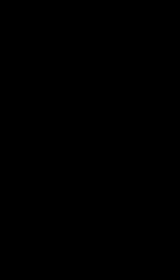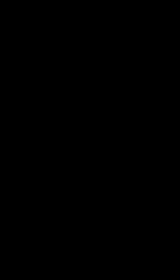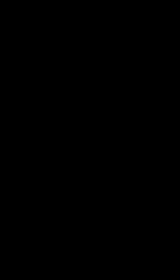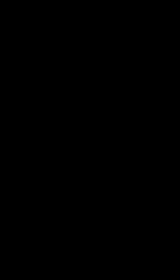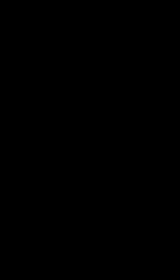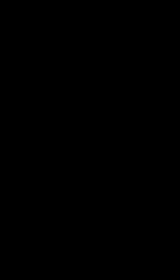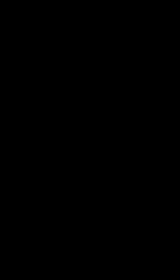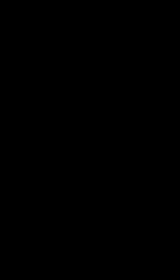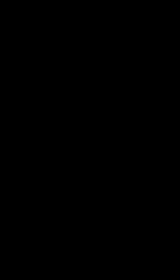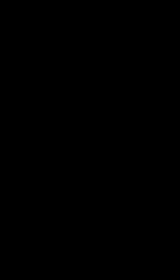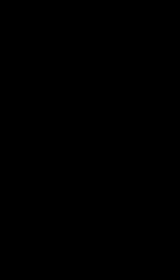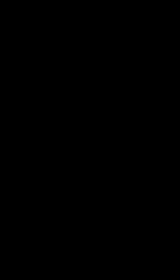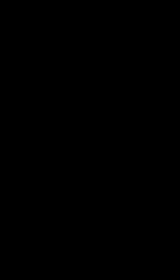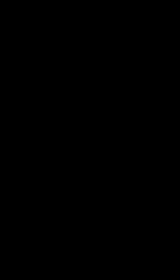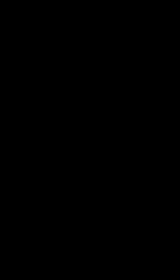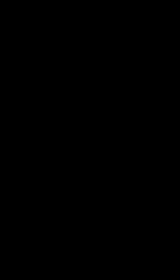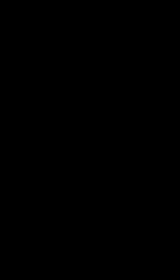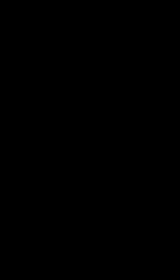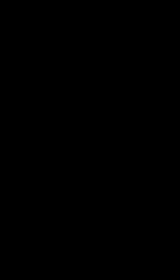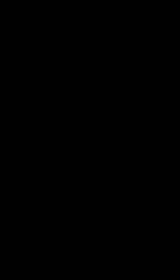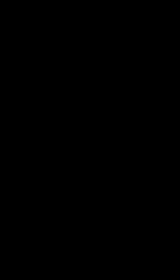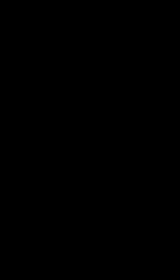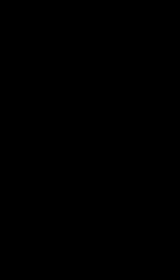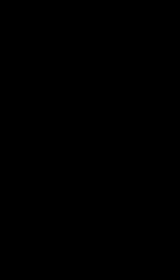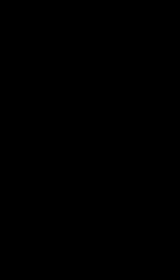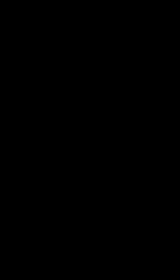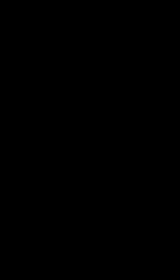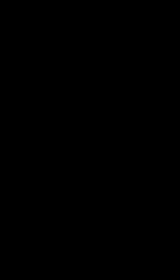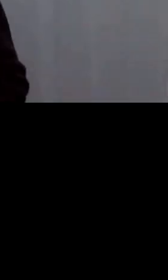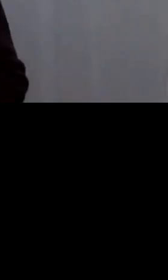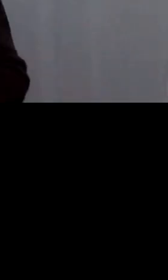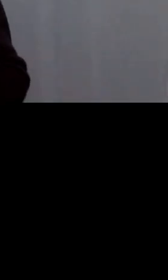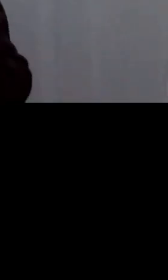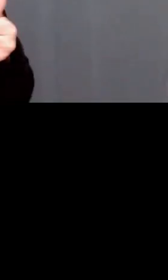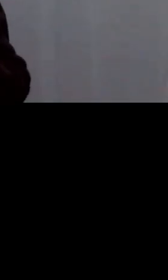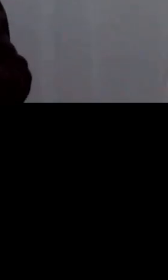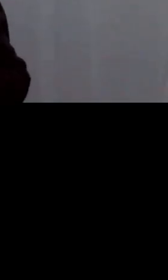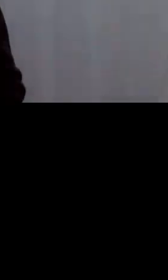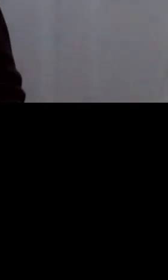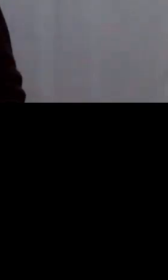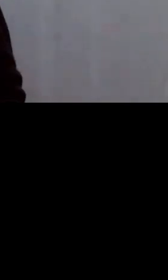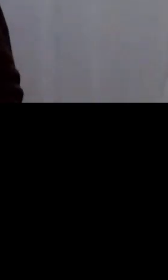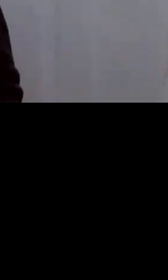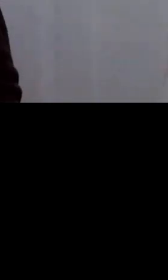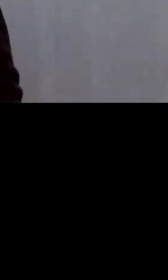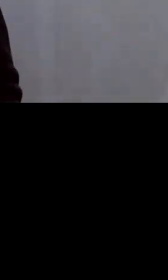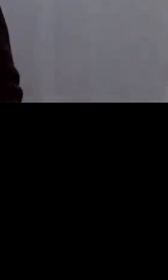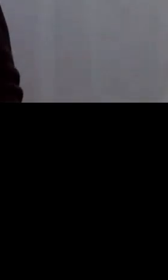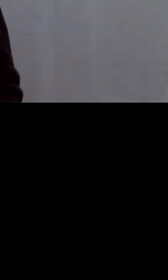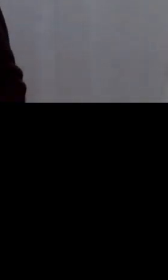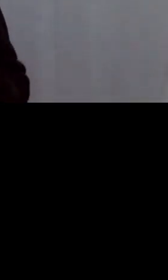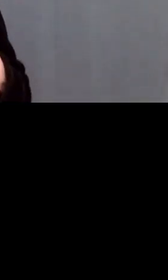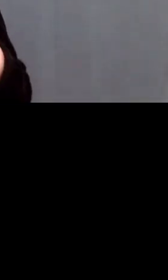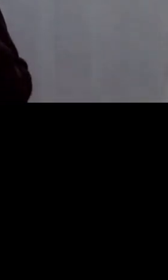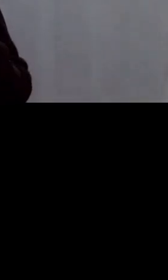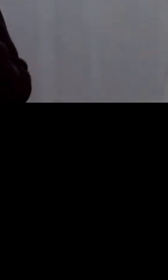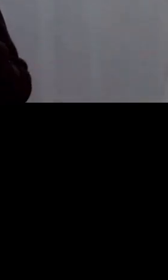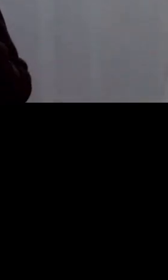Great, thanks, Jayla, for that kind introduction. Can you all hear and see me?